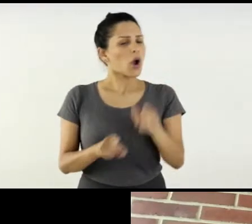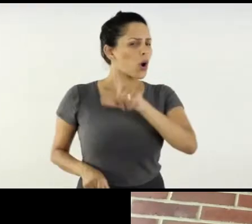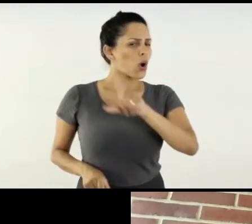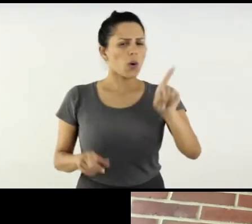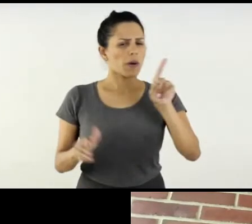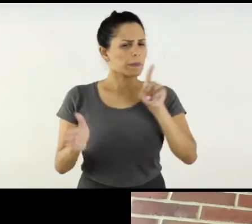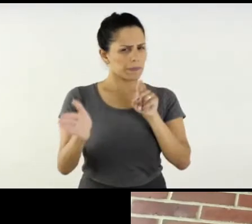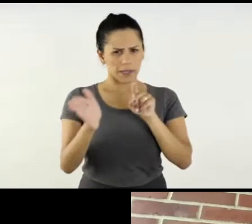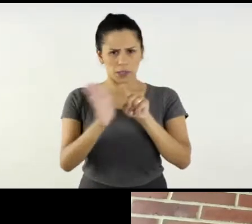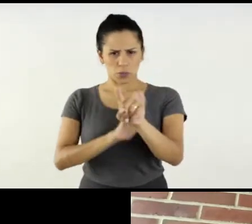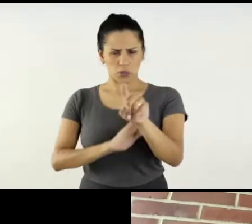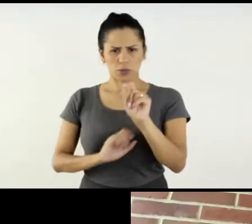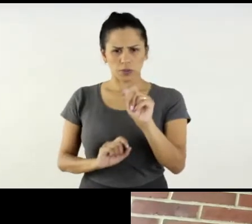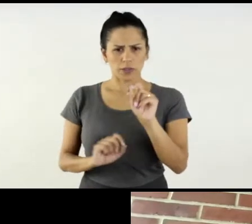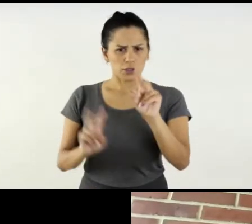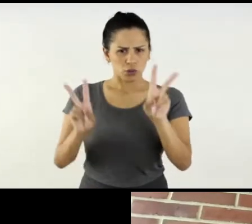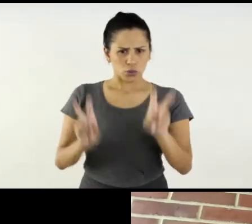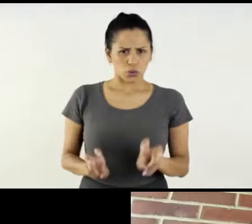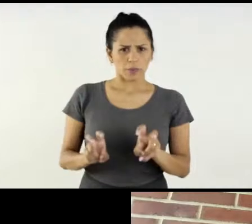and community.